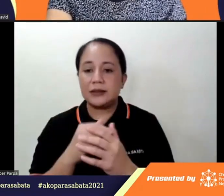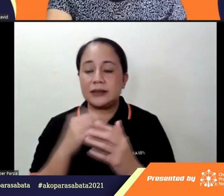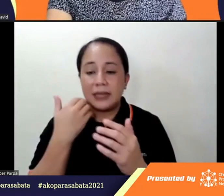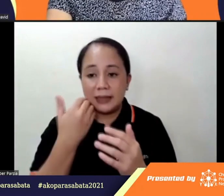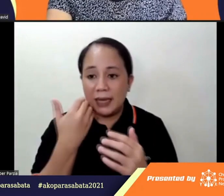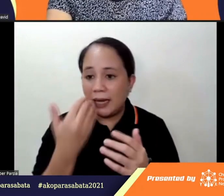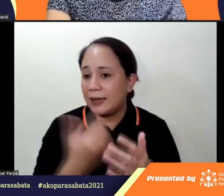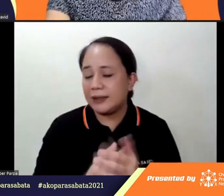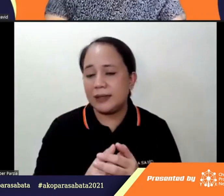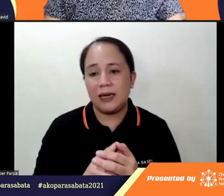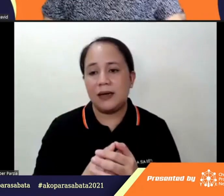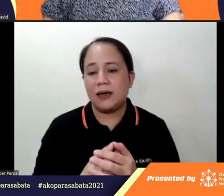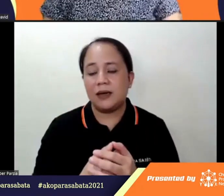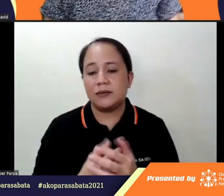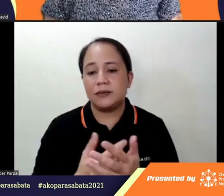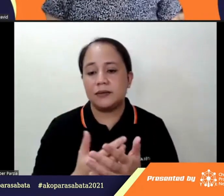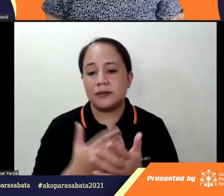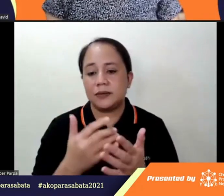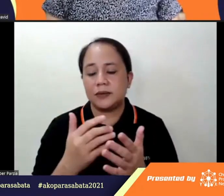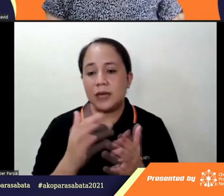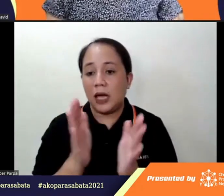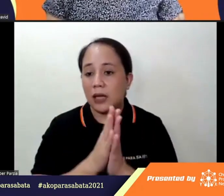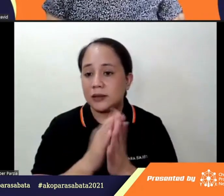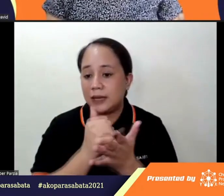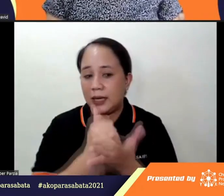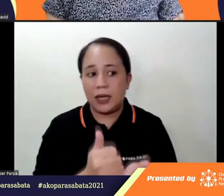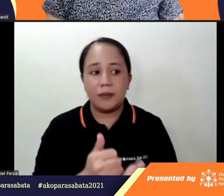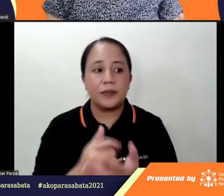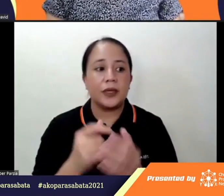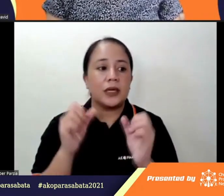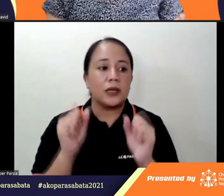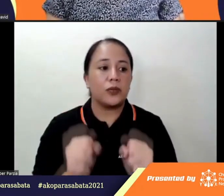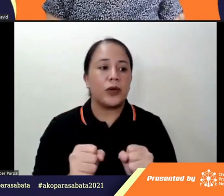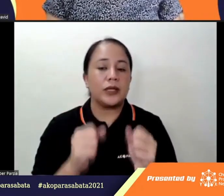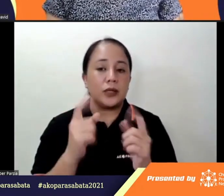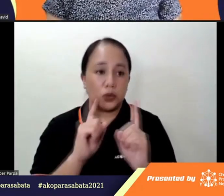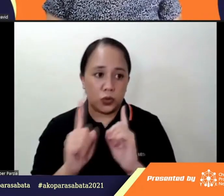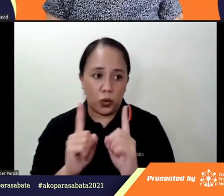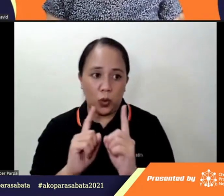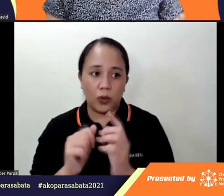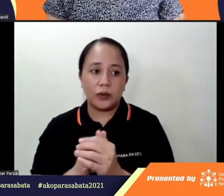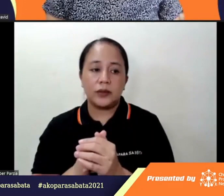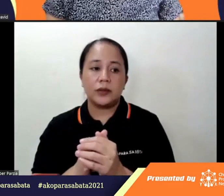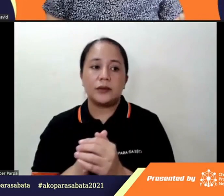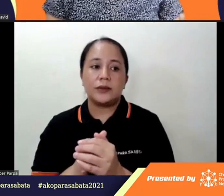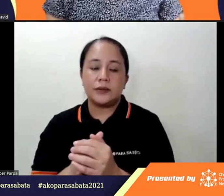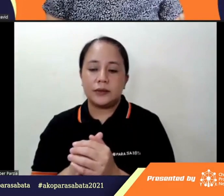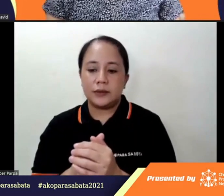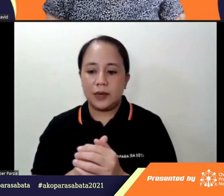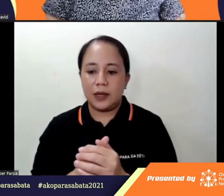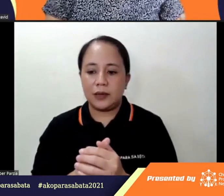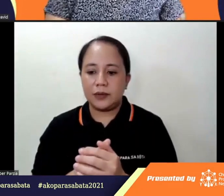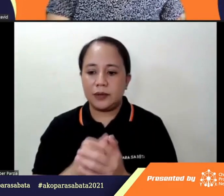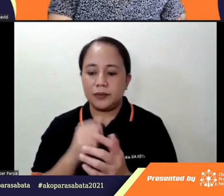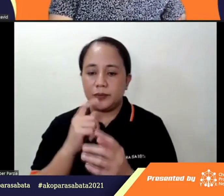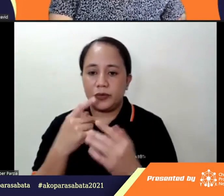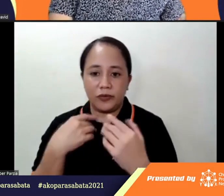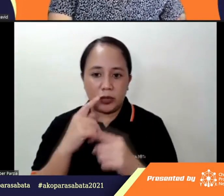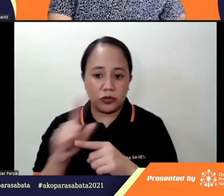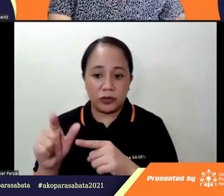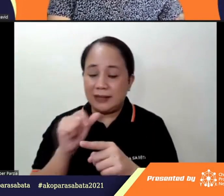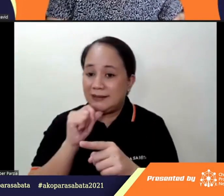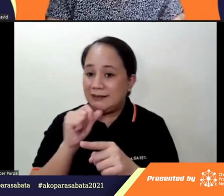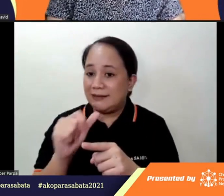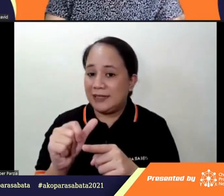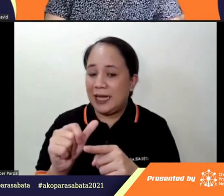ng tulong at maghanap tayo ng pwedeng kausap. Hindi kailangan mental health professional kaagad. There